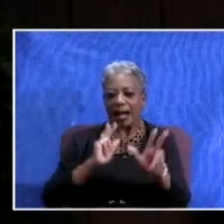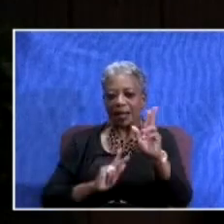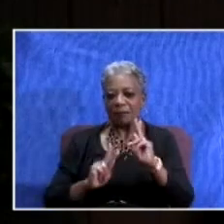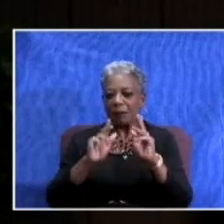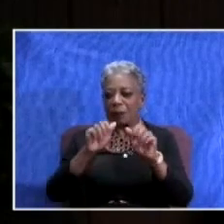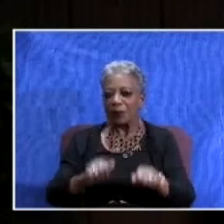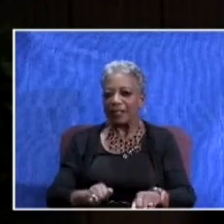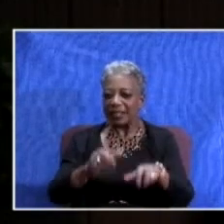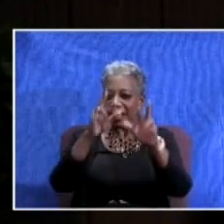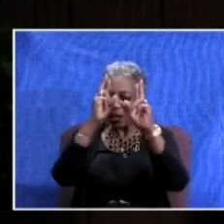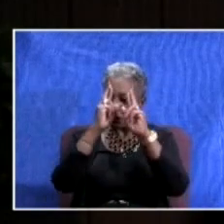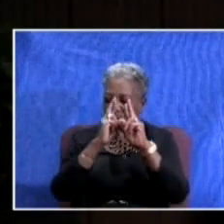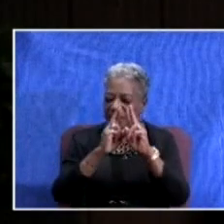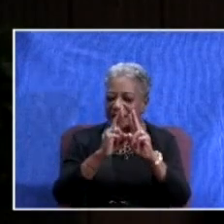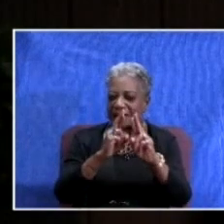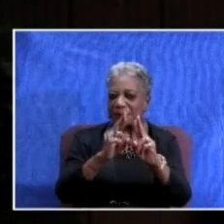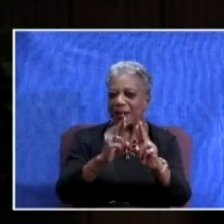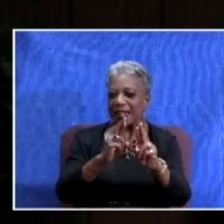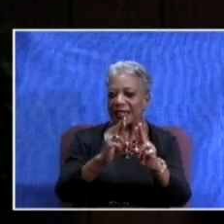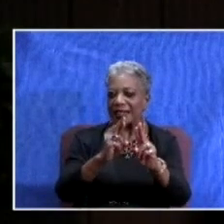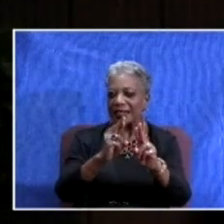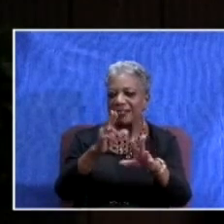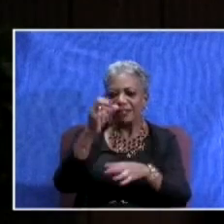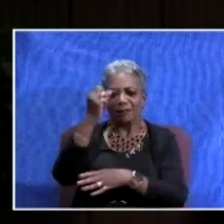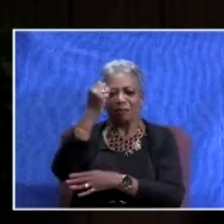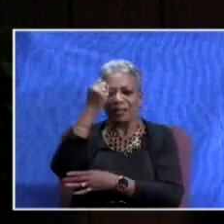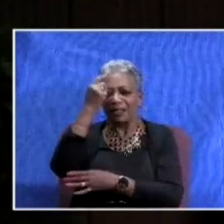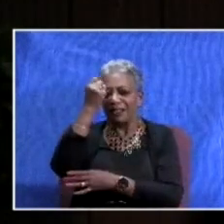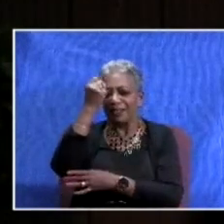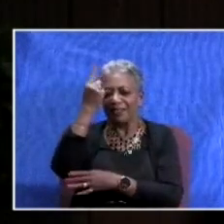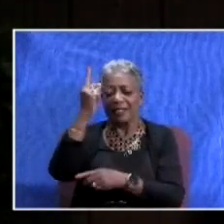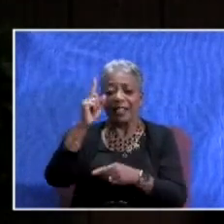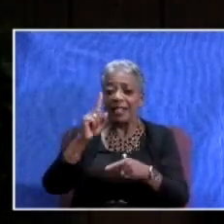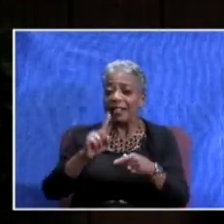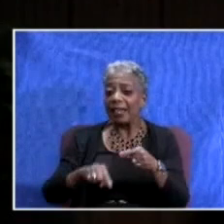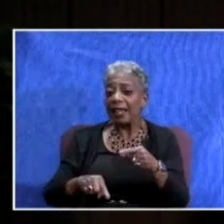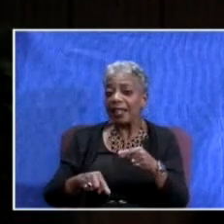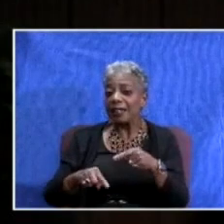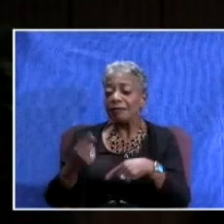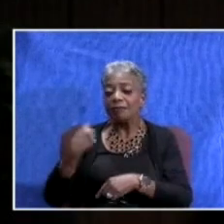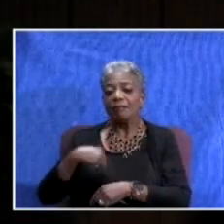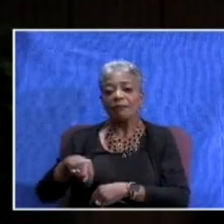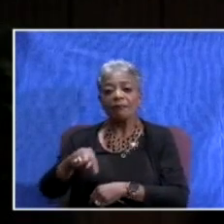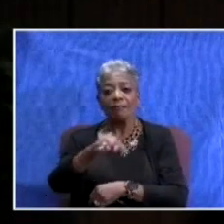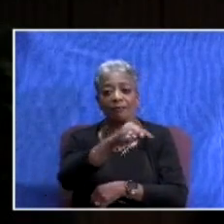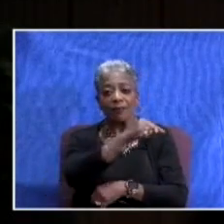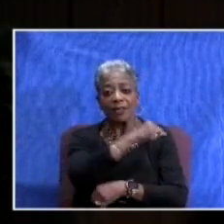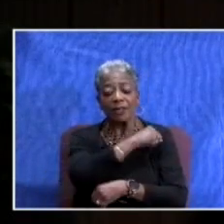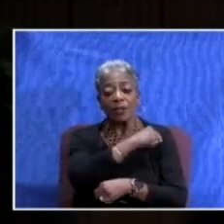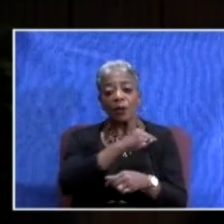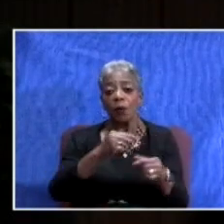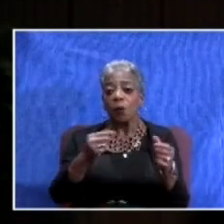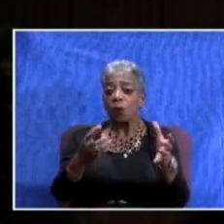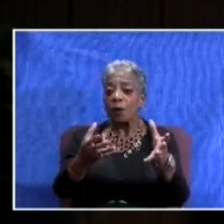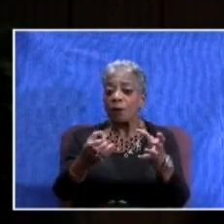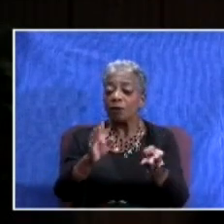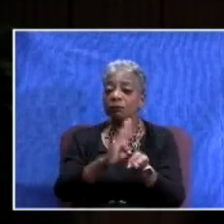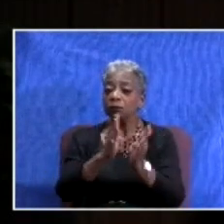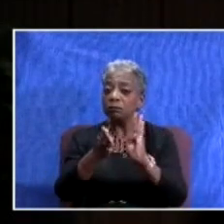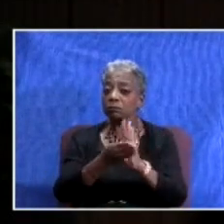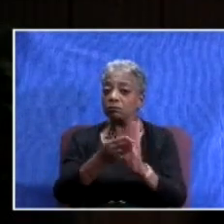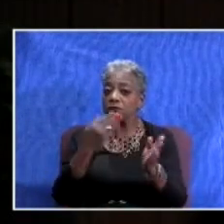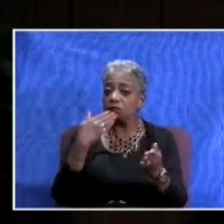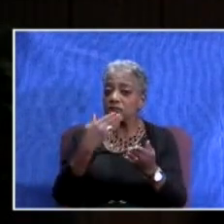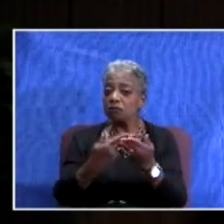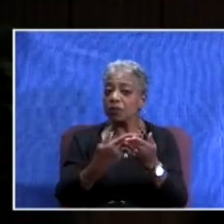comprehend that. That means if I want to sell your child away, I can do it. If I want to